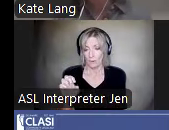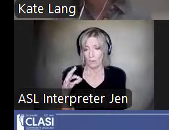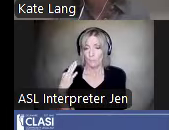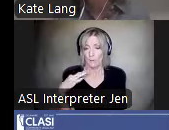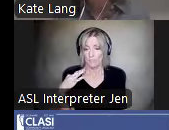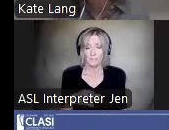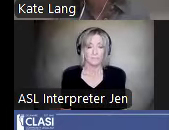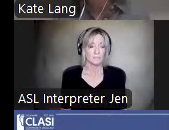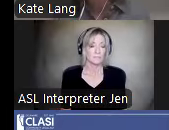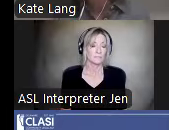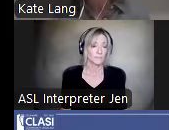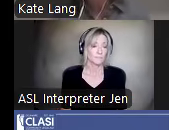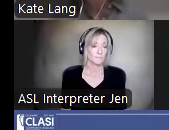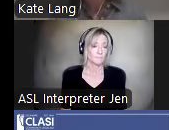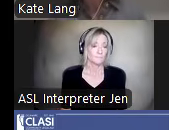benefits.